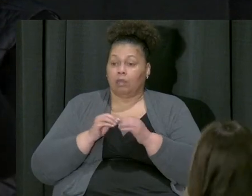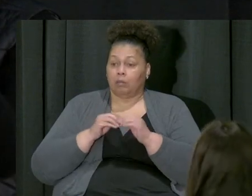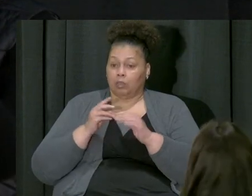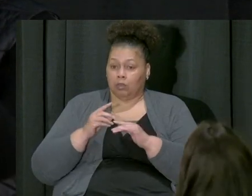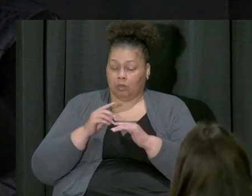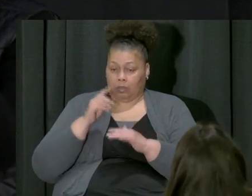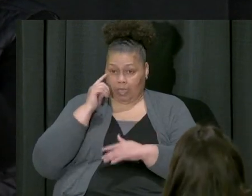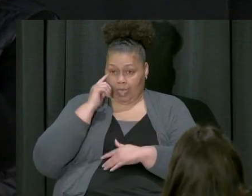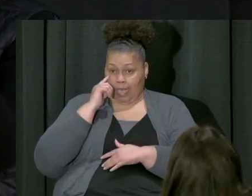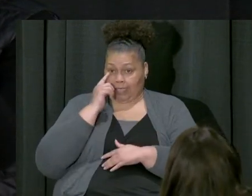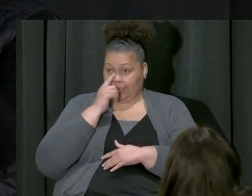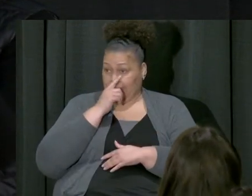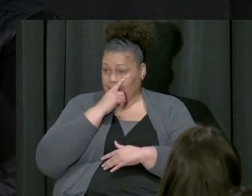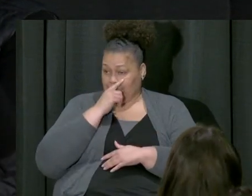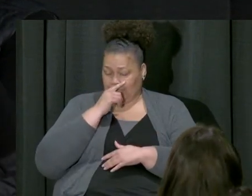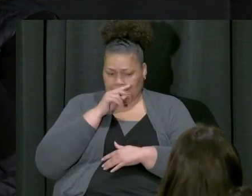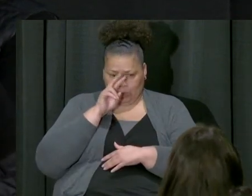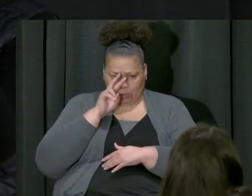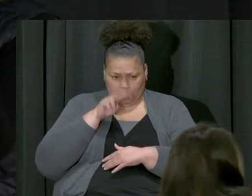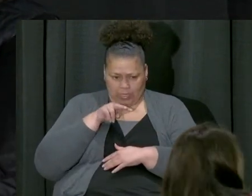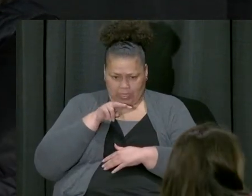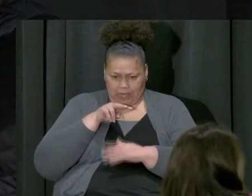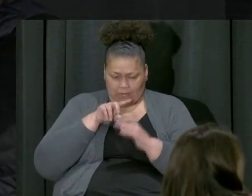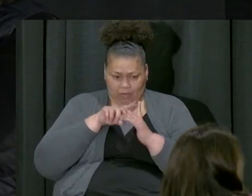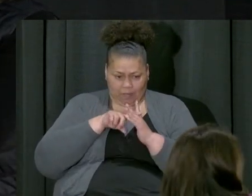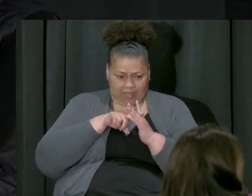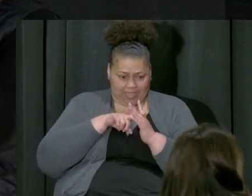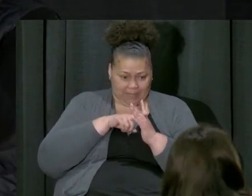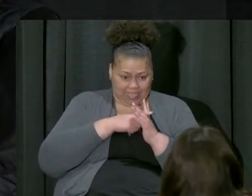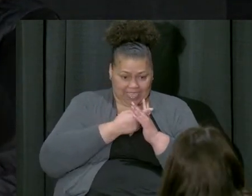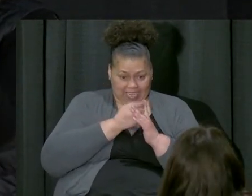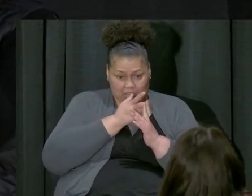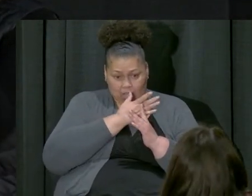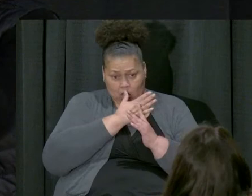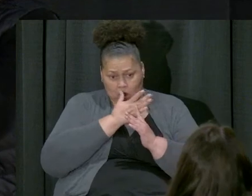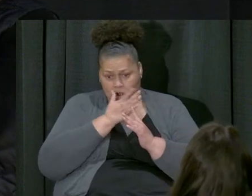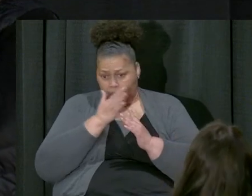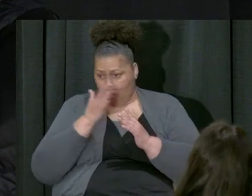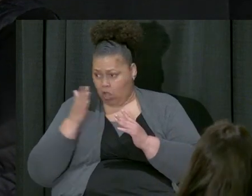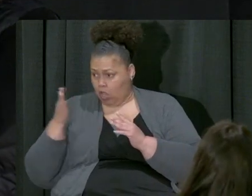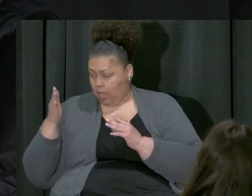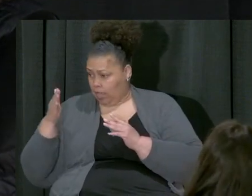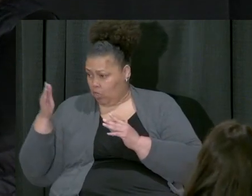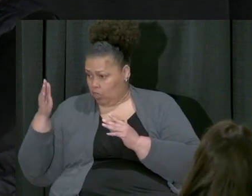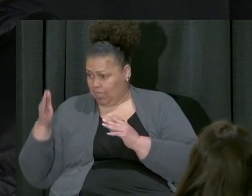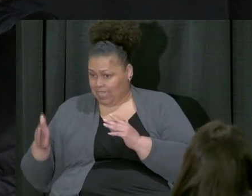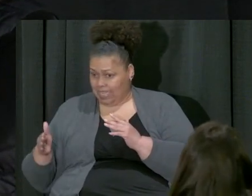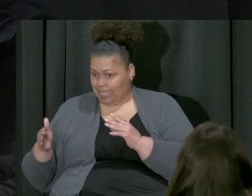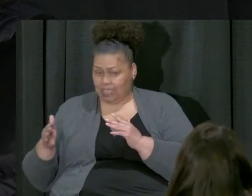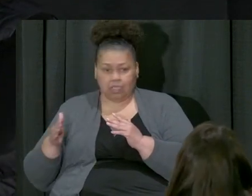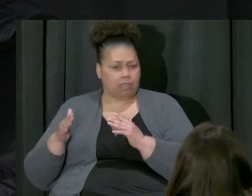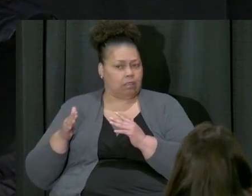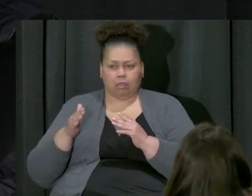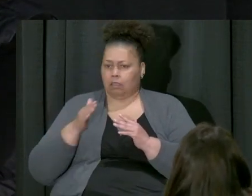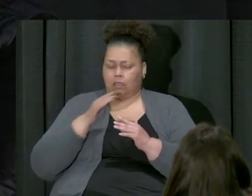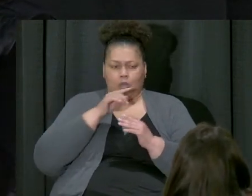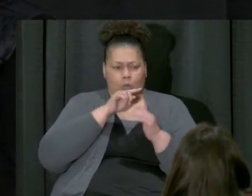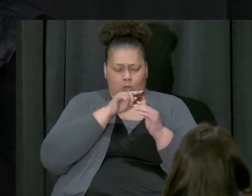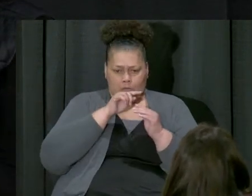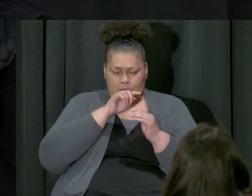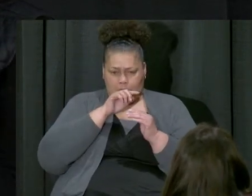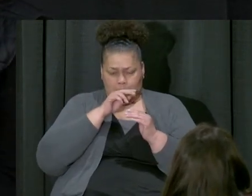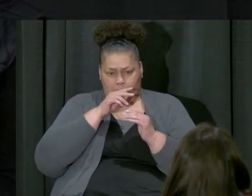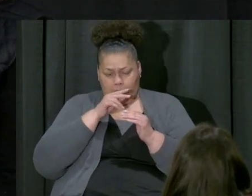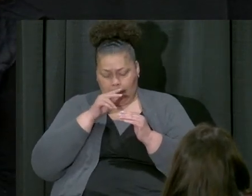rarely reads a line from the beginning to the end, and rather their eye drops from one line to the